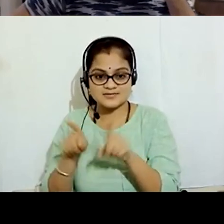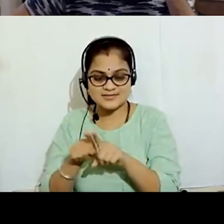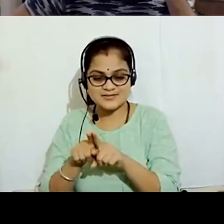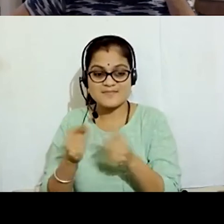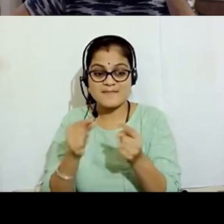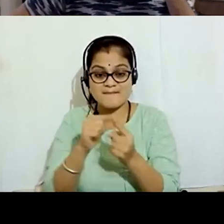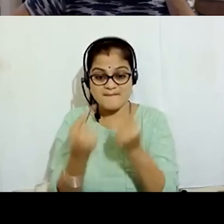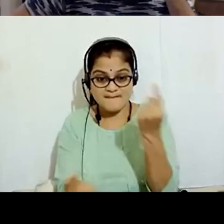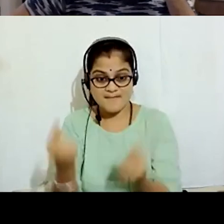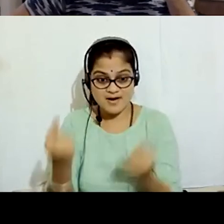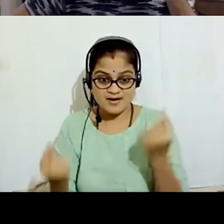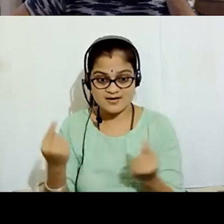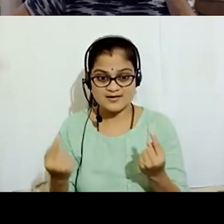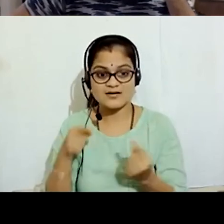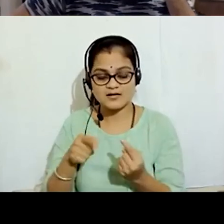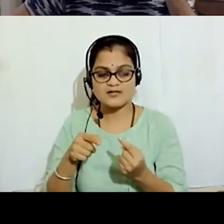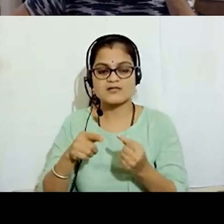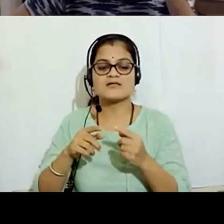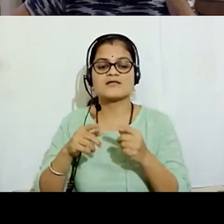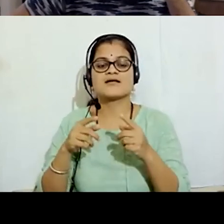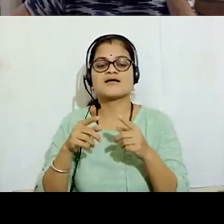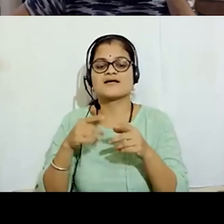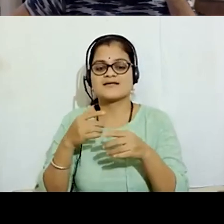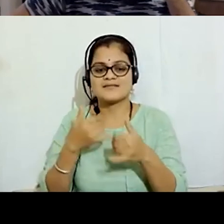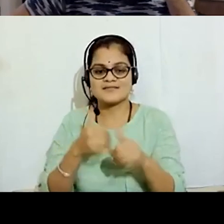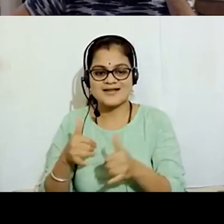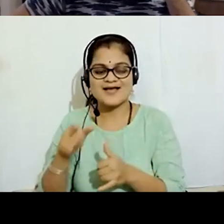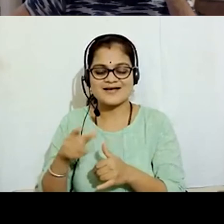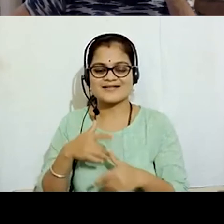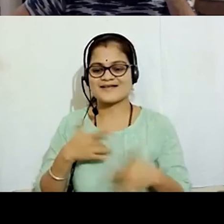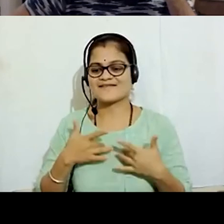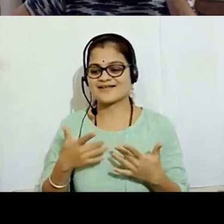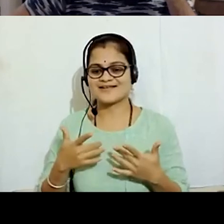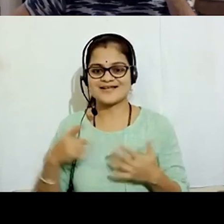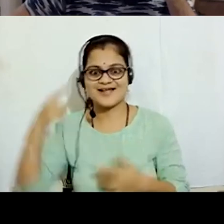morning, and they just make the craziest sounds. So.